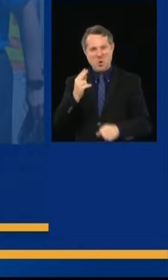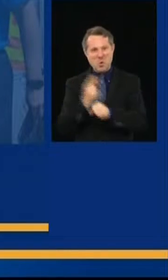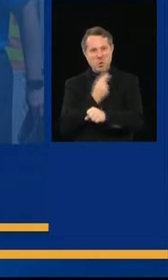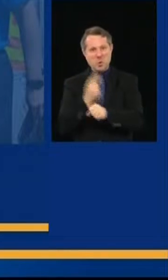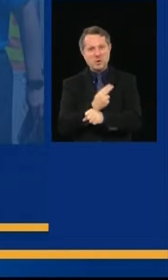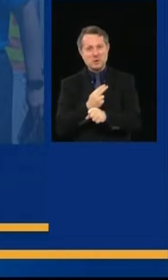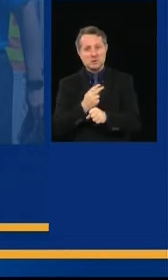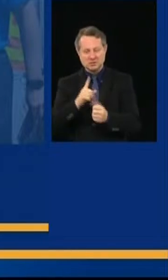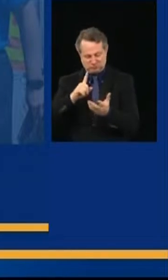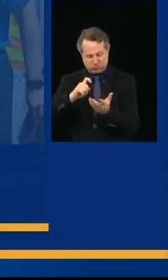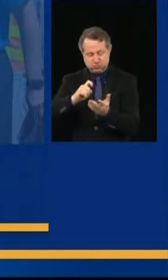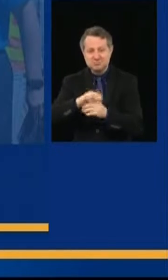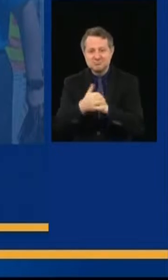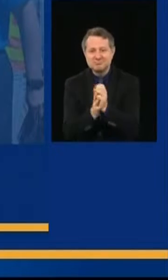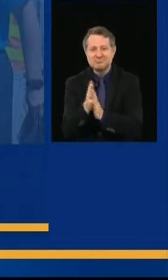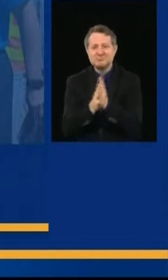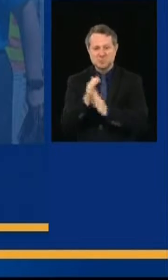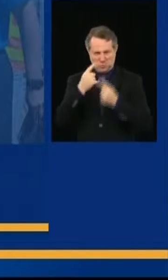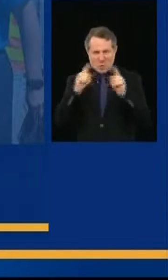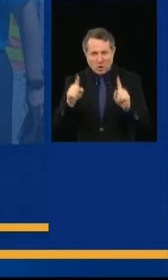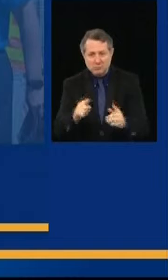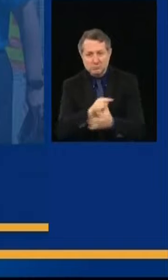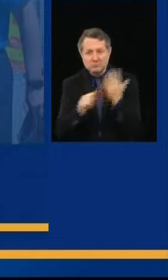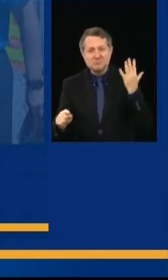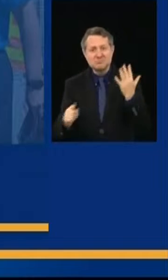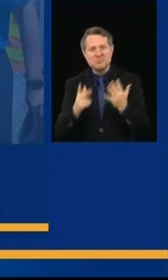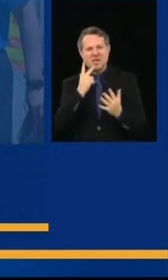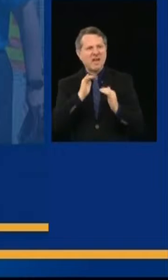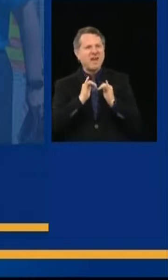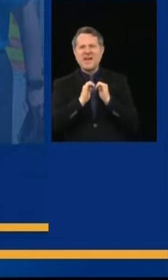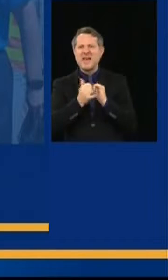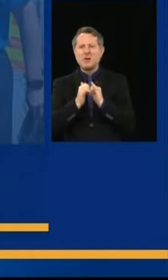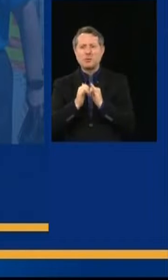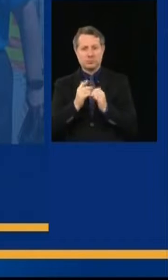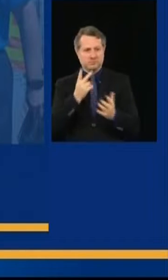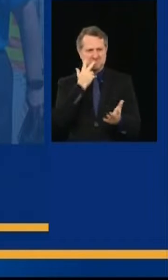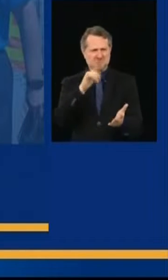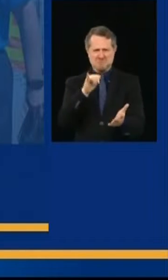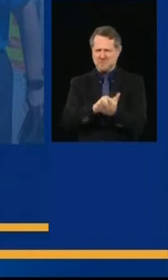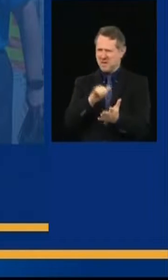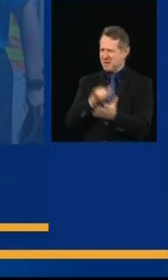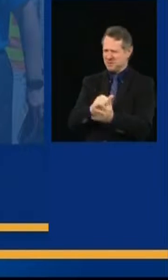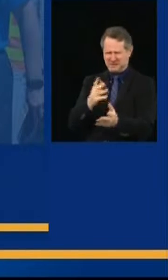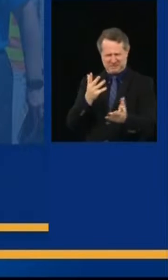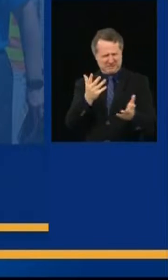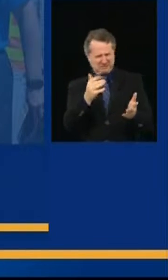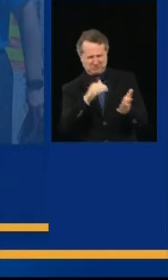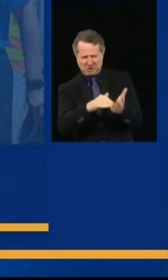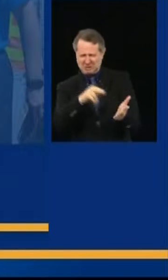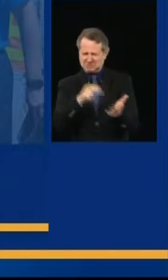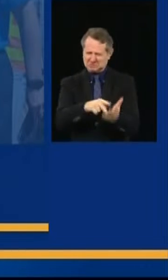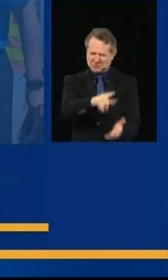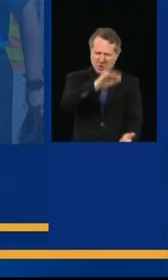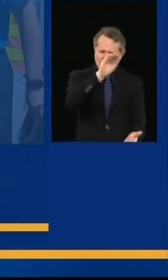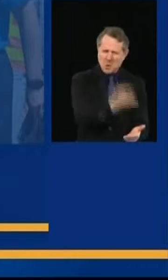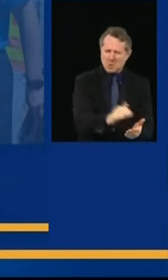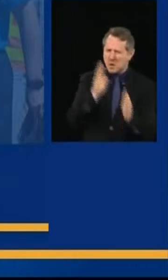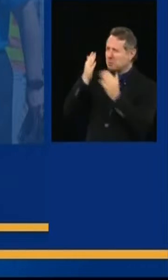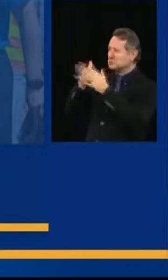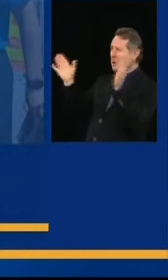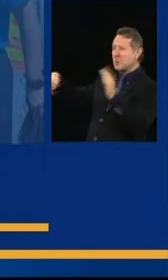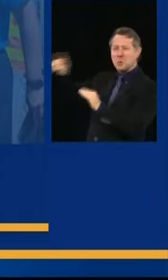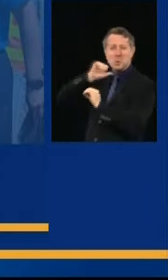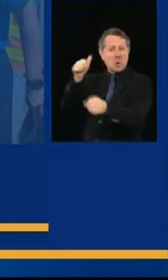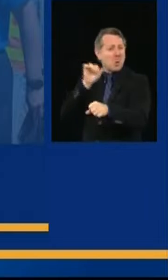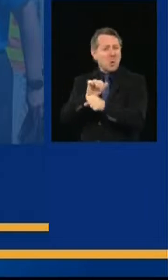sanitizing works. How do healthcare workers have a lower percentage of infection than the general population? Because people don't wear